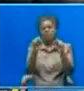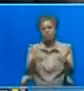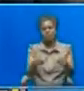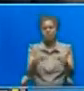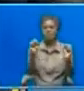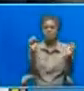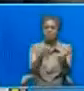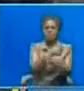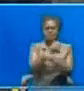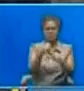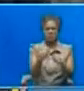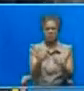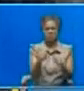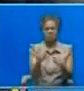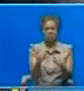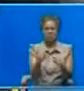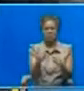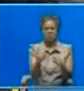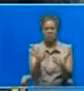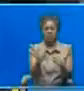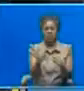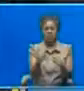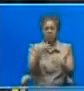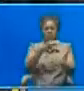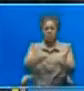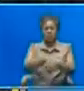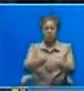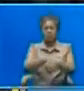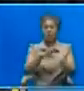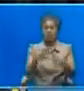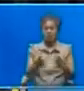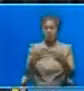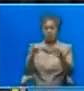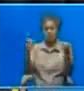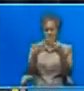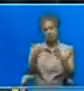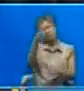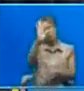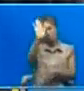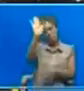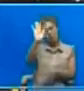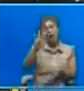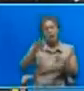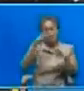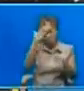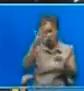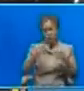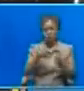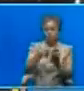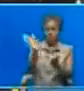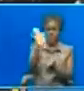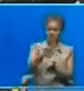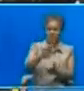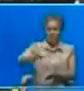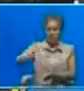bila mimi. Mimi akipata wawe tu ama achiriwe Mungu atanipishia. Kiambu